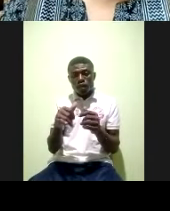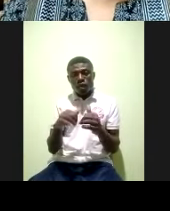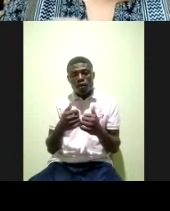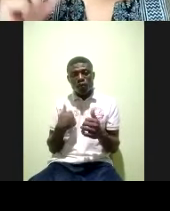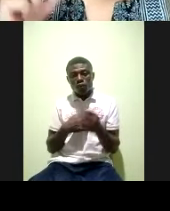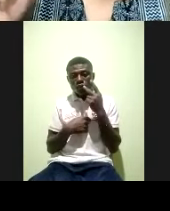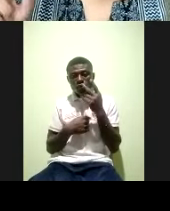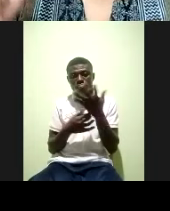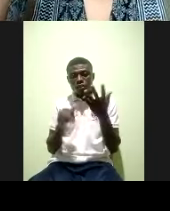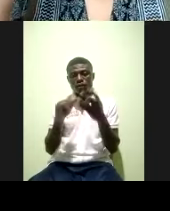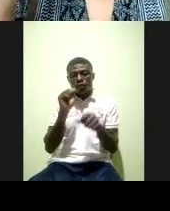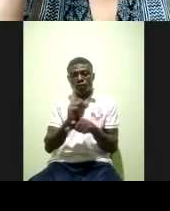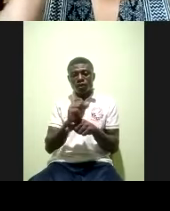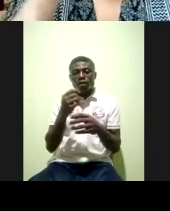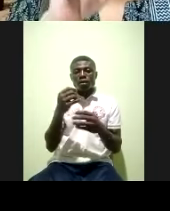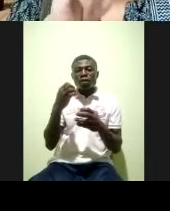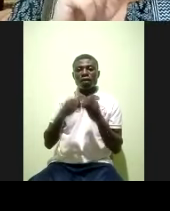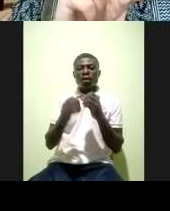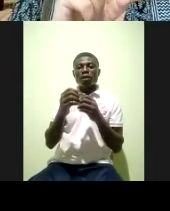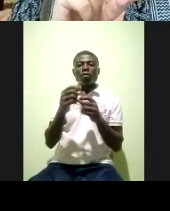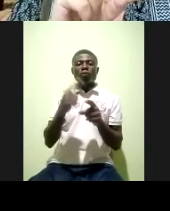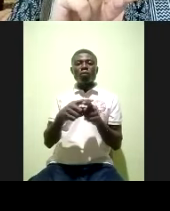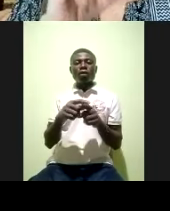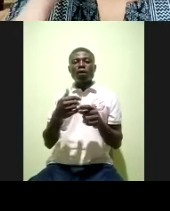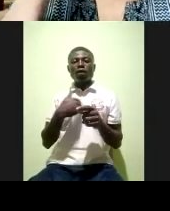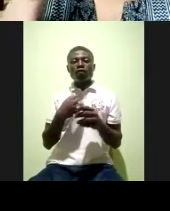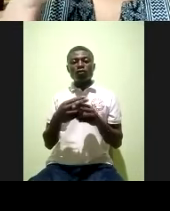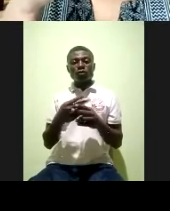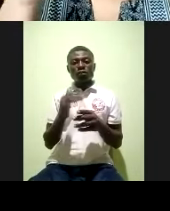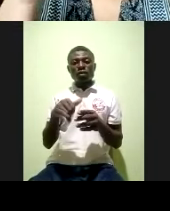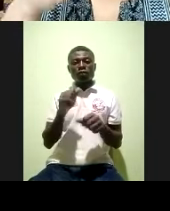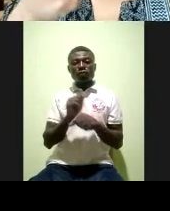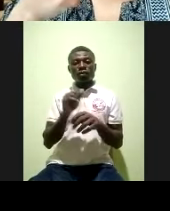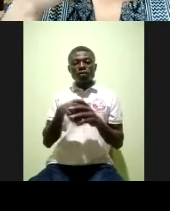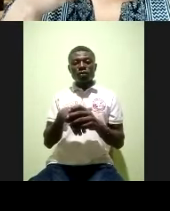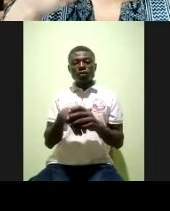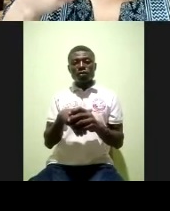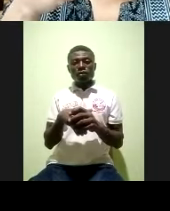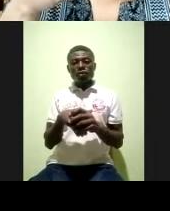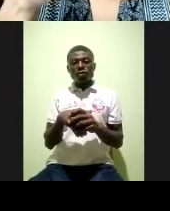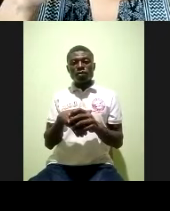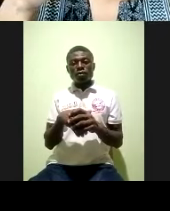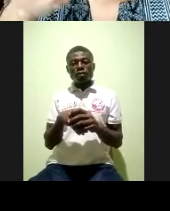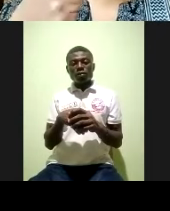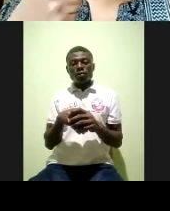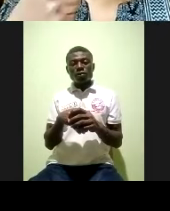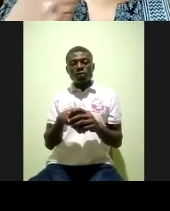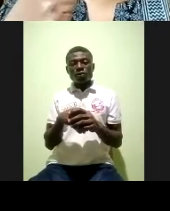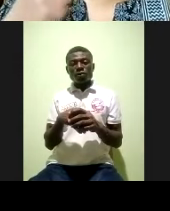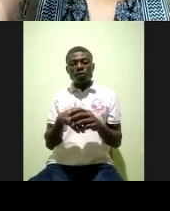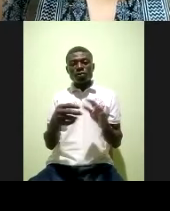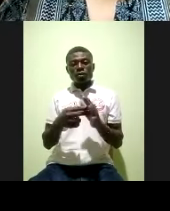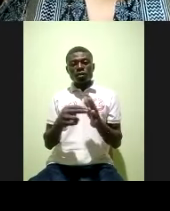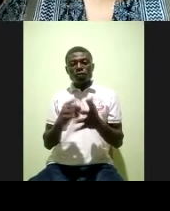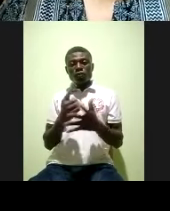of the word, because if there is a short vowel in the sound and it's in the word, and it's a one syllable